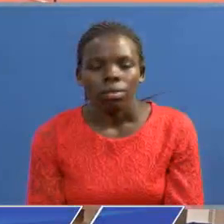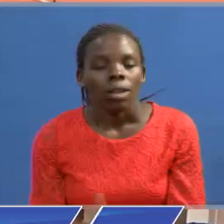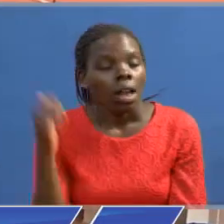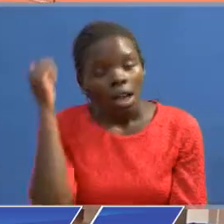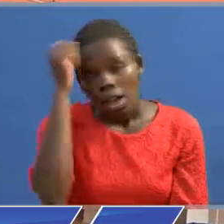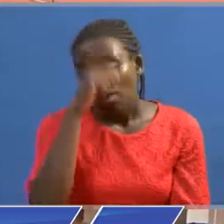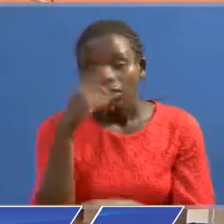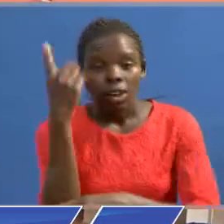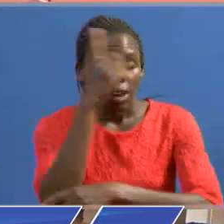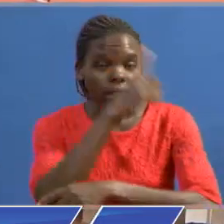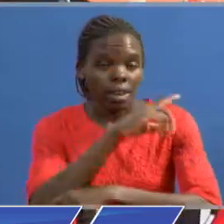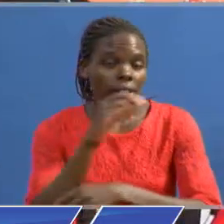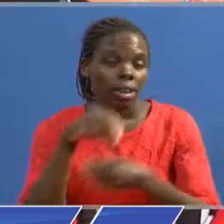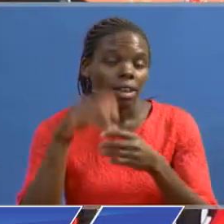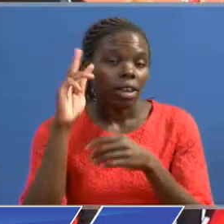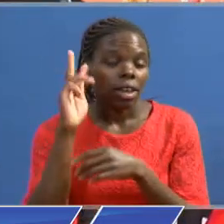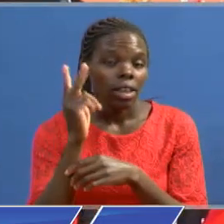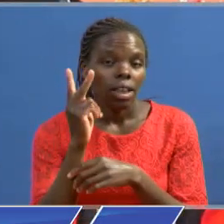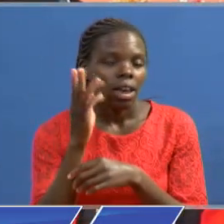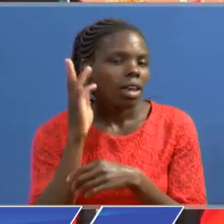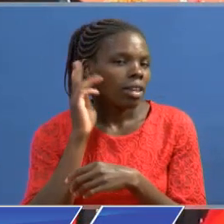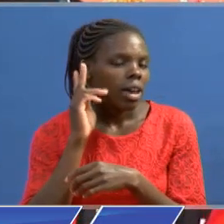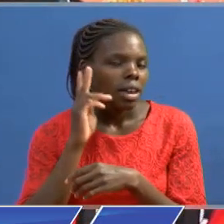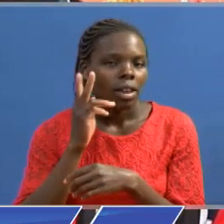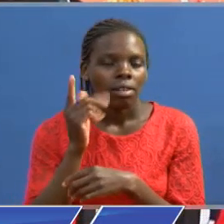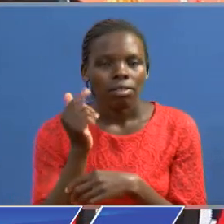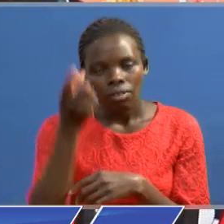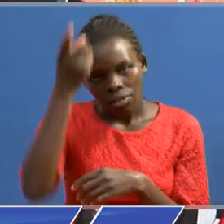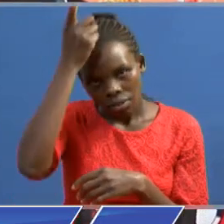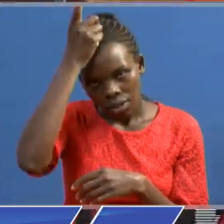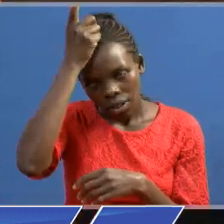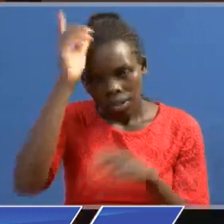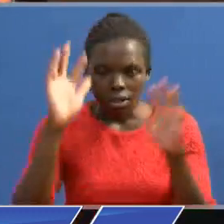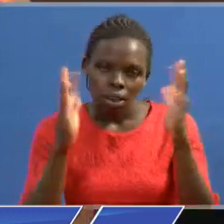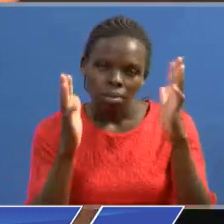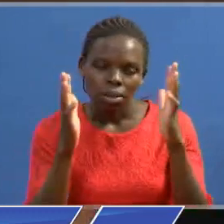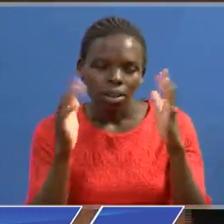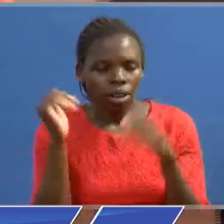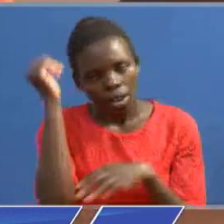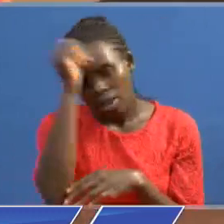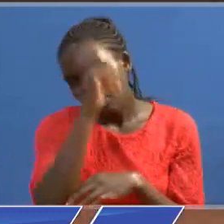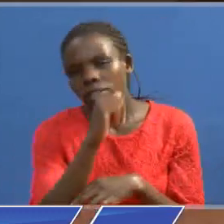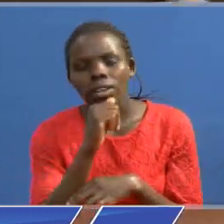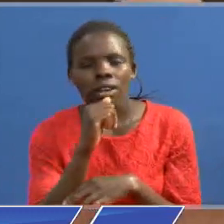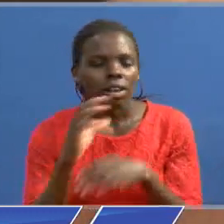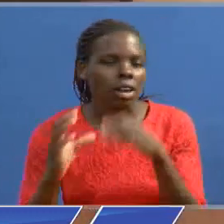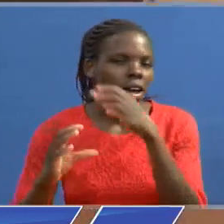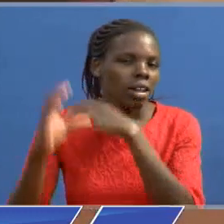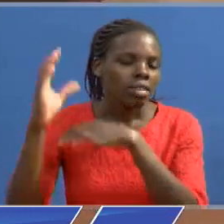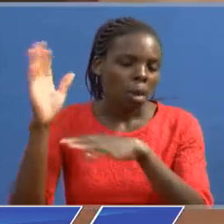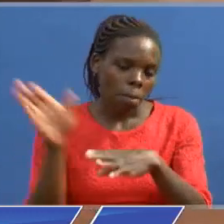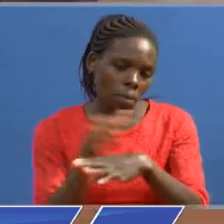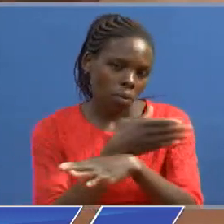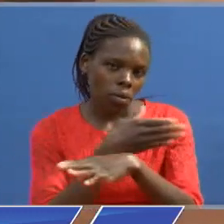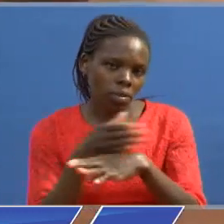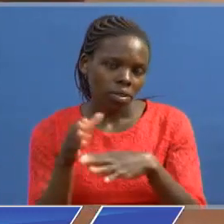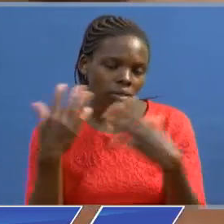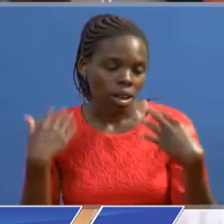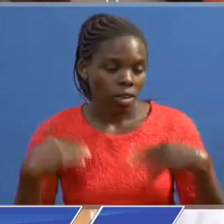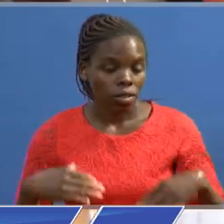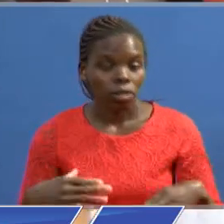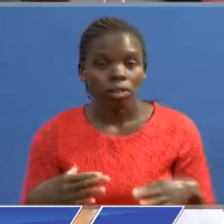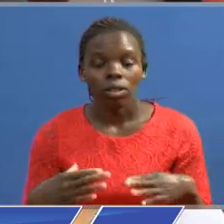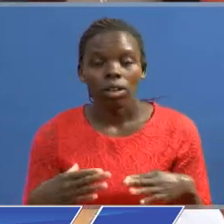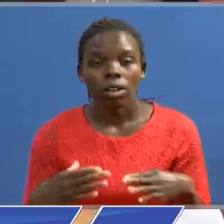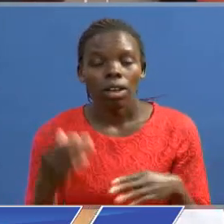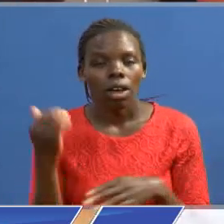African Day in Kenya, held at Karen Village, aimed at celebrating the African culture with exhibition of art, music, fashion and African